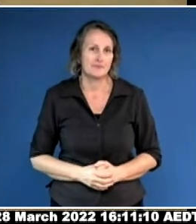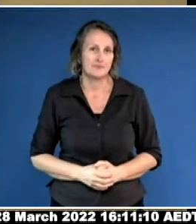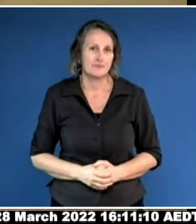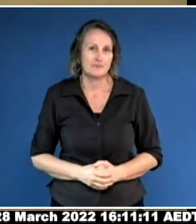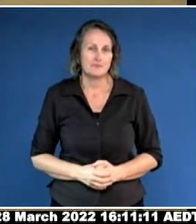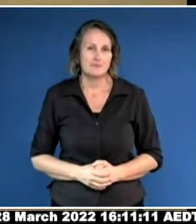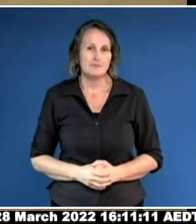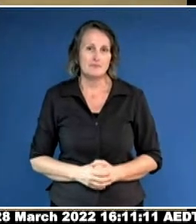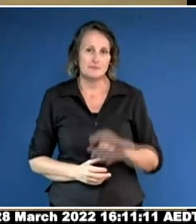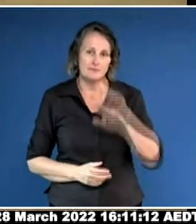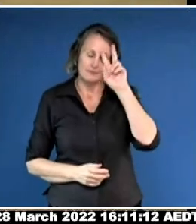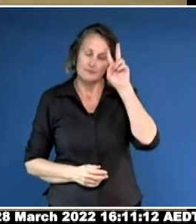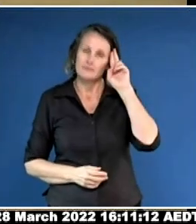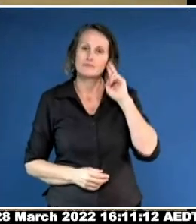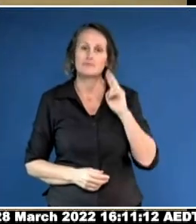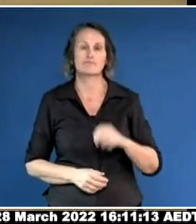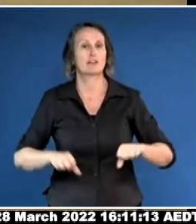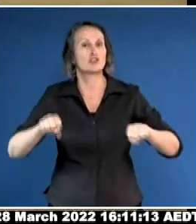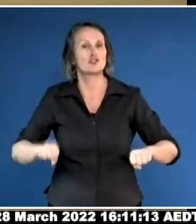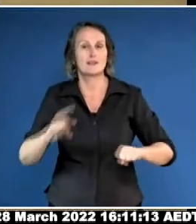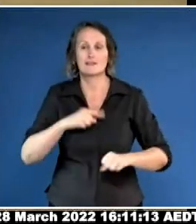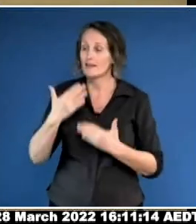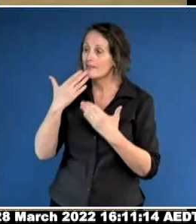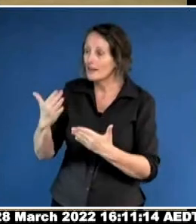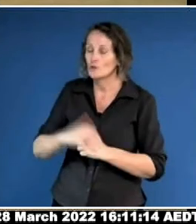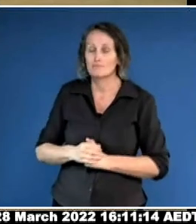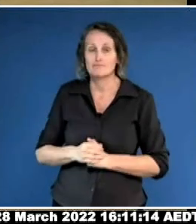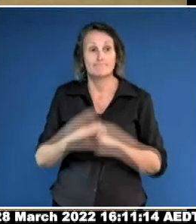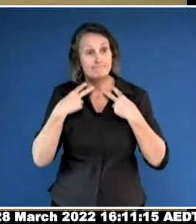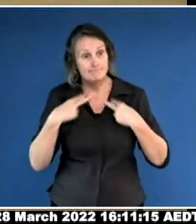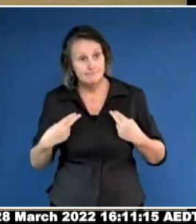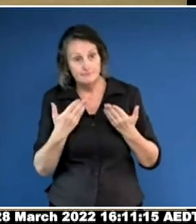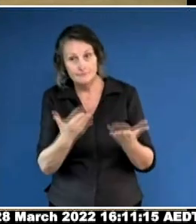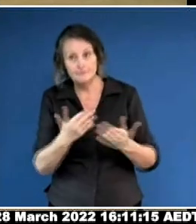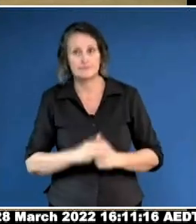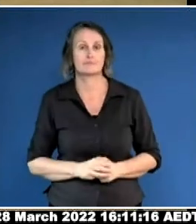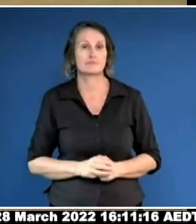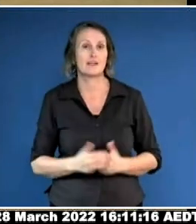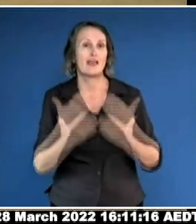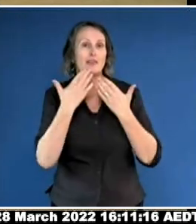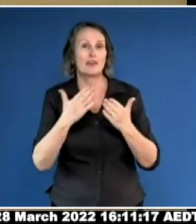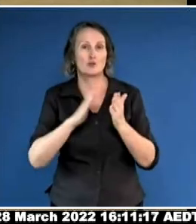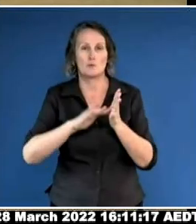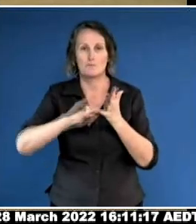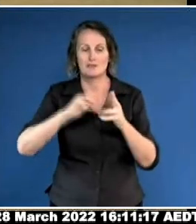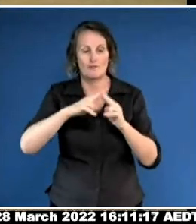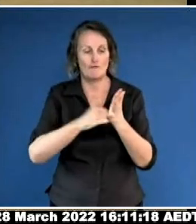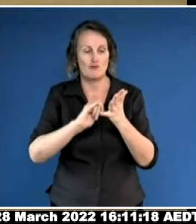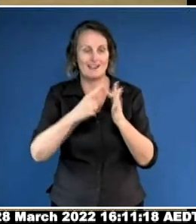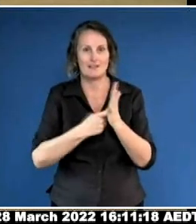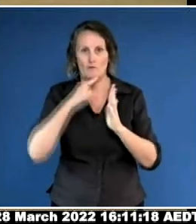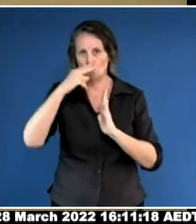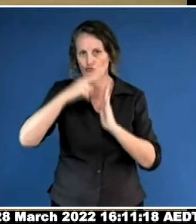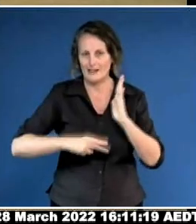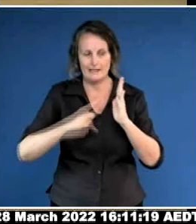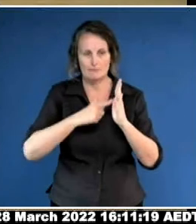Yes, thank you, Ms. Fraser. Yes, Ms. East. Commissioners, I thank Ms. Fraser for reading the statement, and that